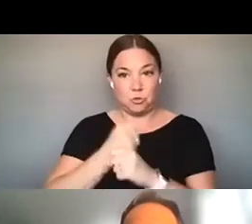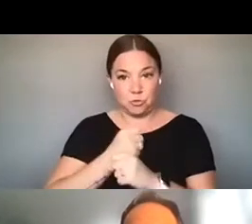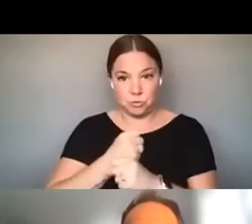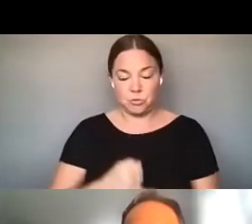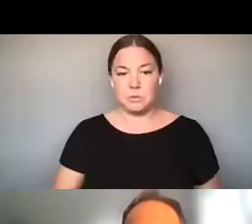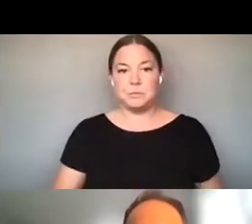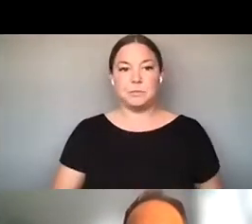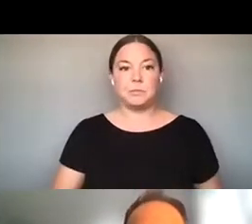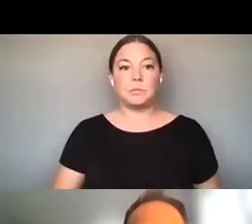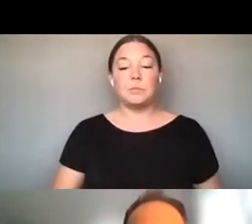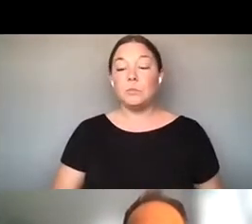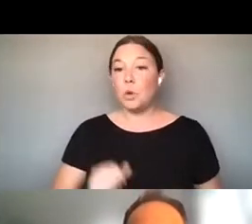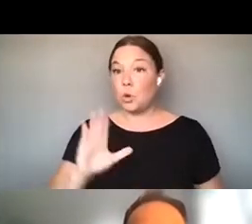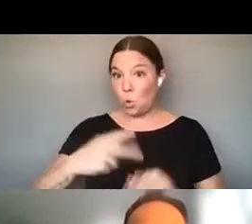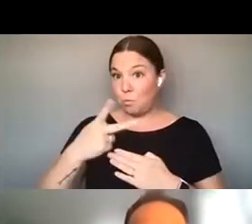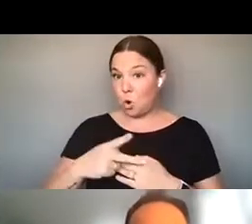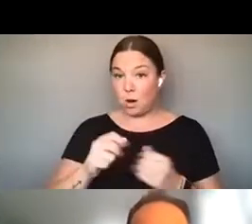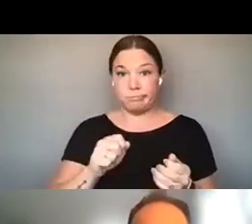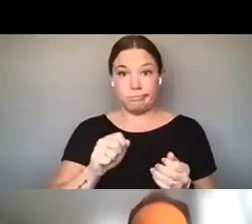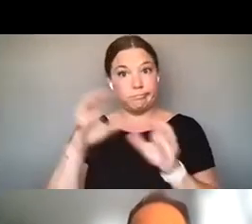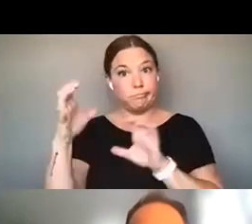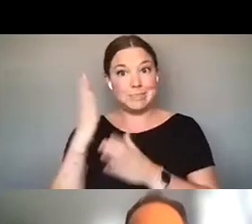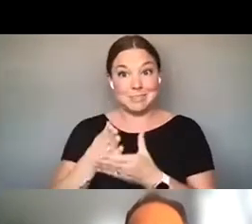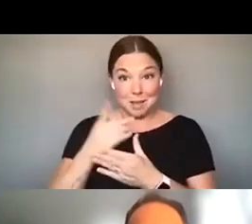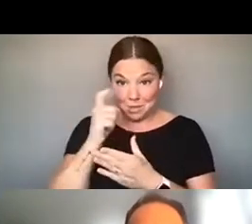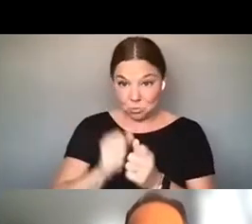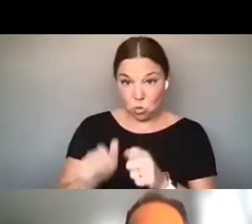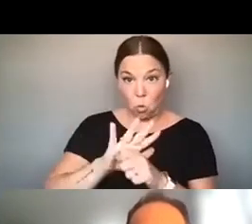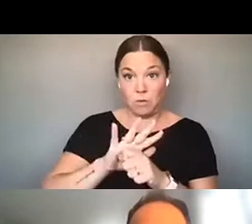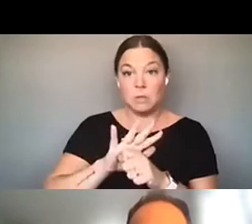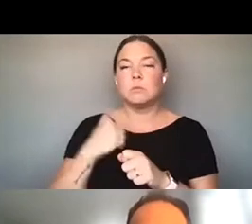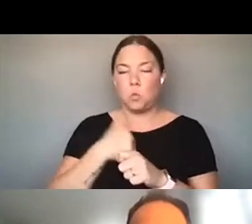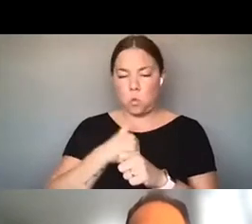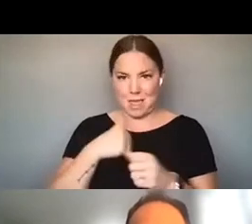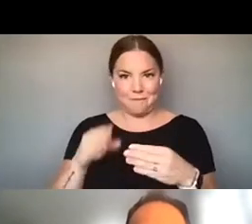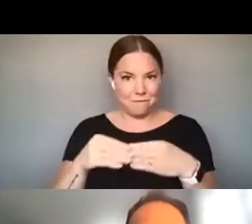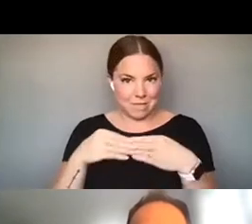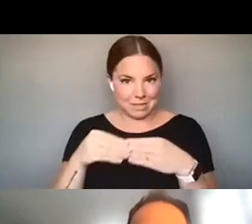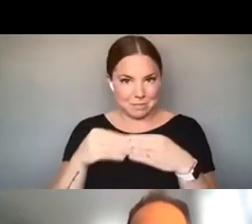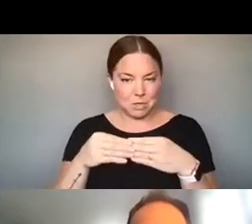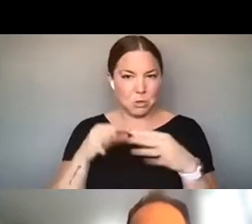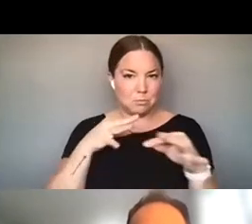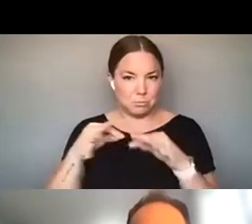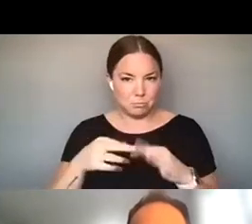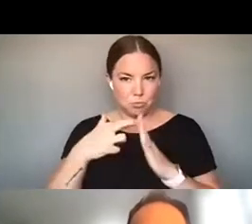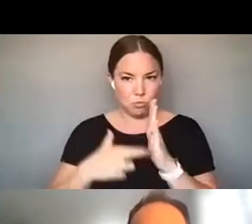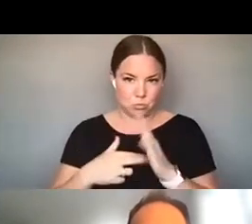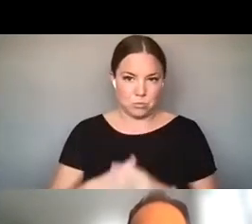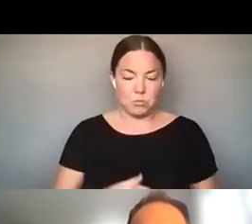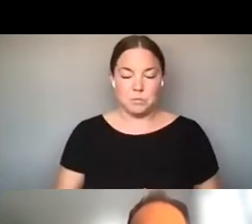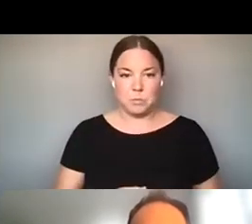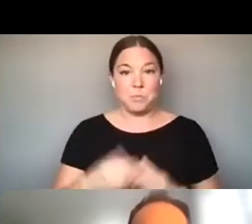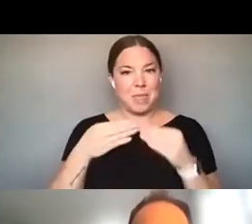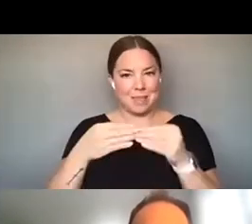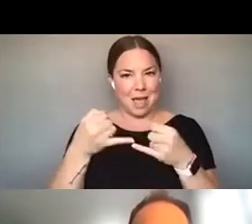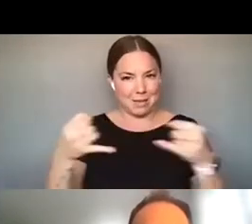programming has been disrupted due to COVID, there are flexibilities described in the guidelines. Applicants